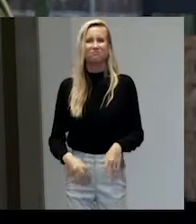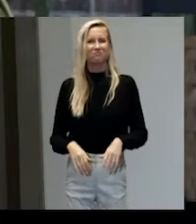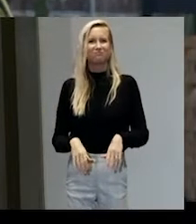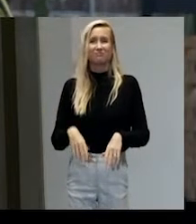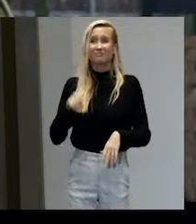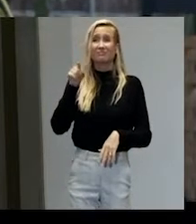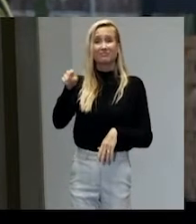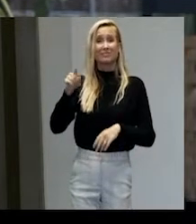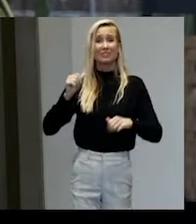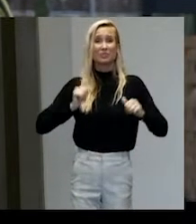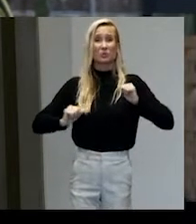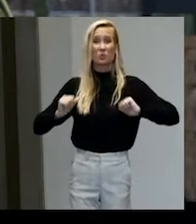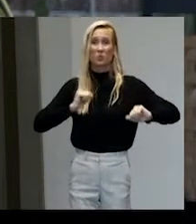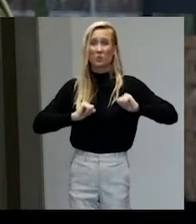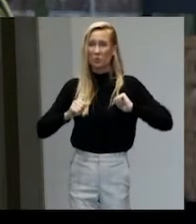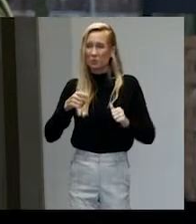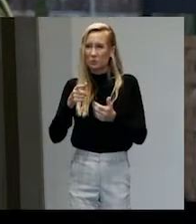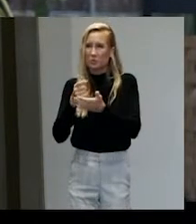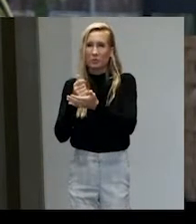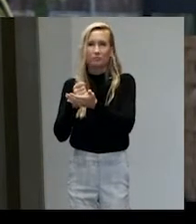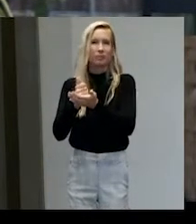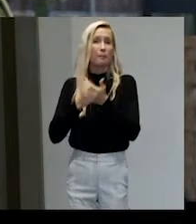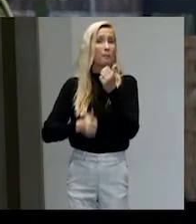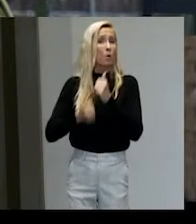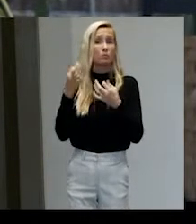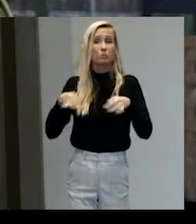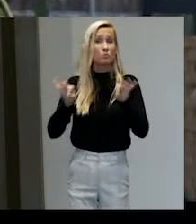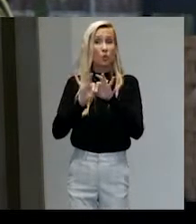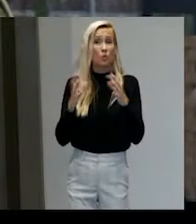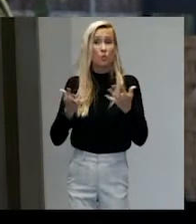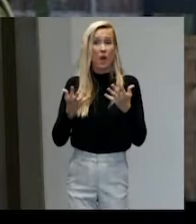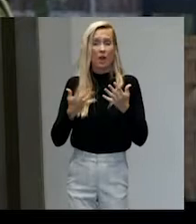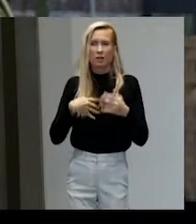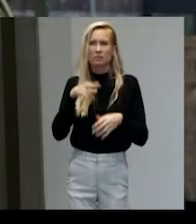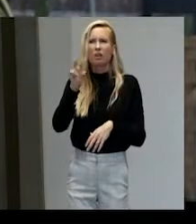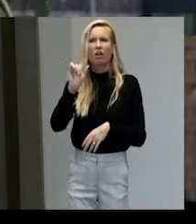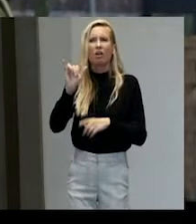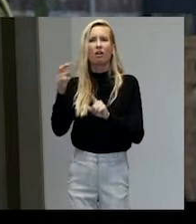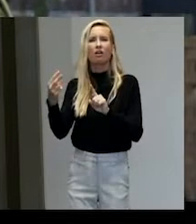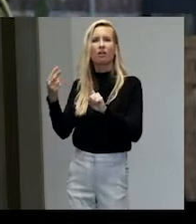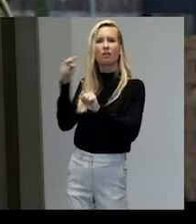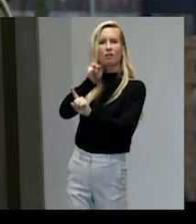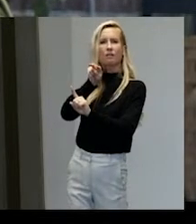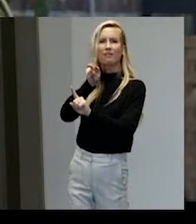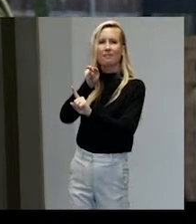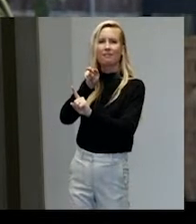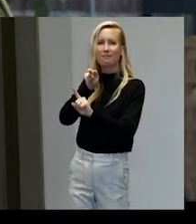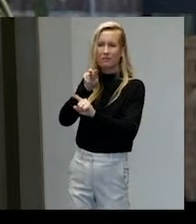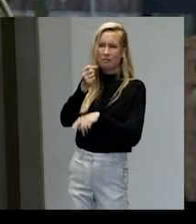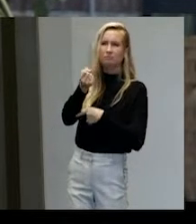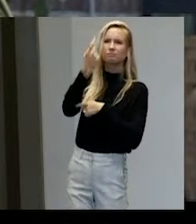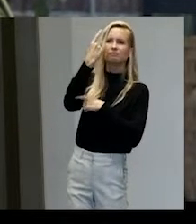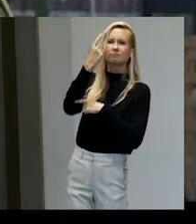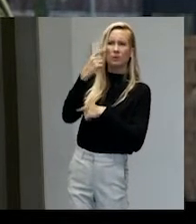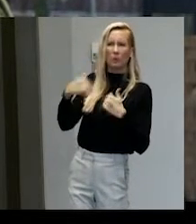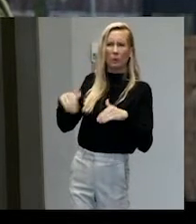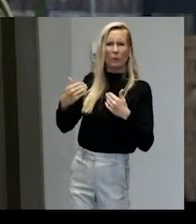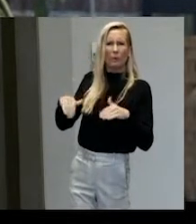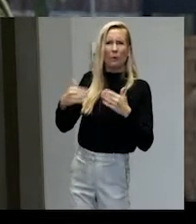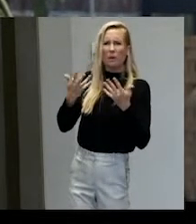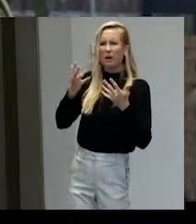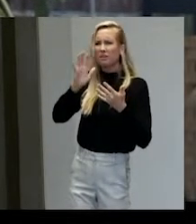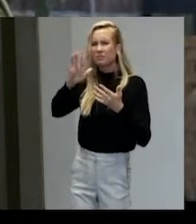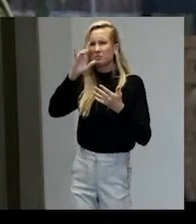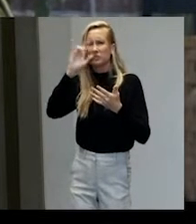with a little of understanding of where they're at and the challenges that they face. And I think we can all use a little bit